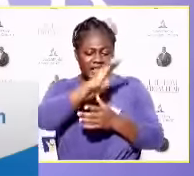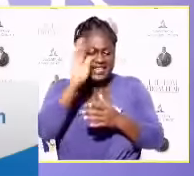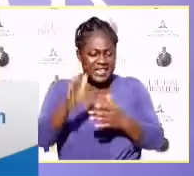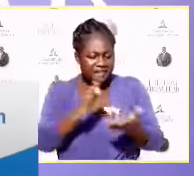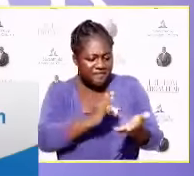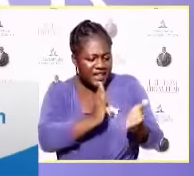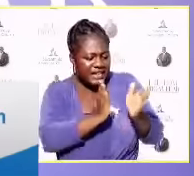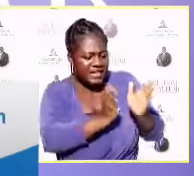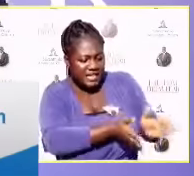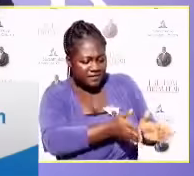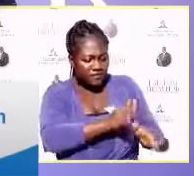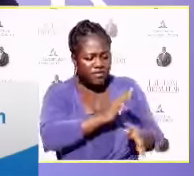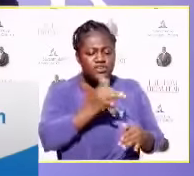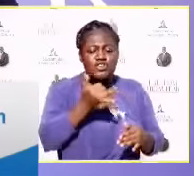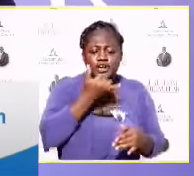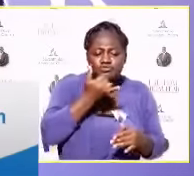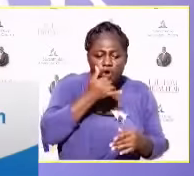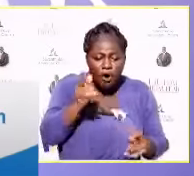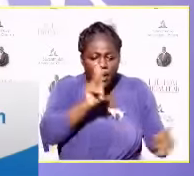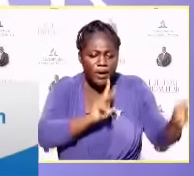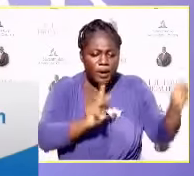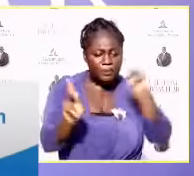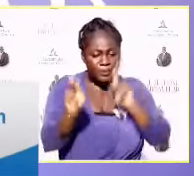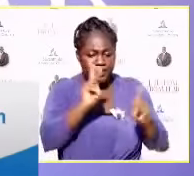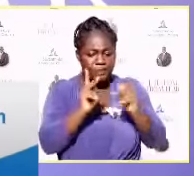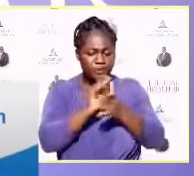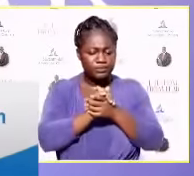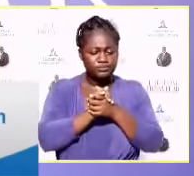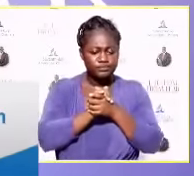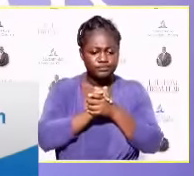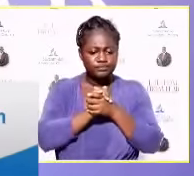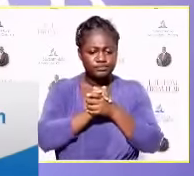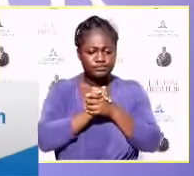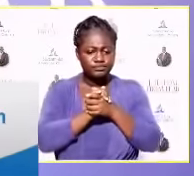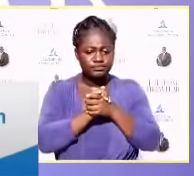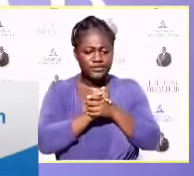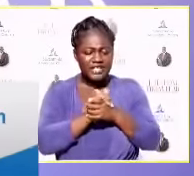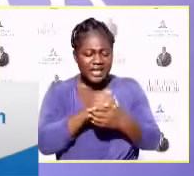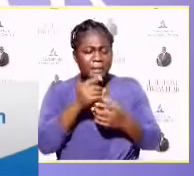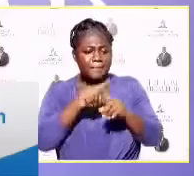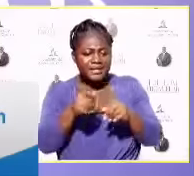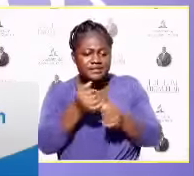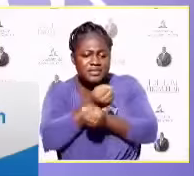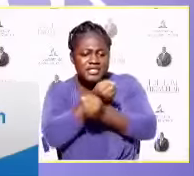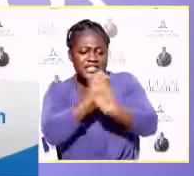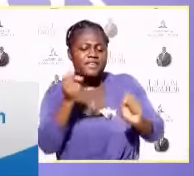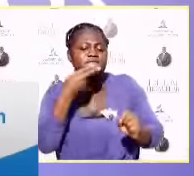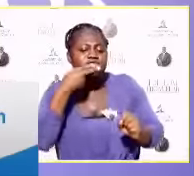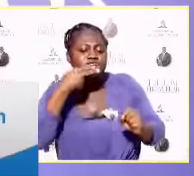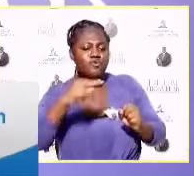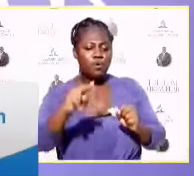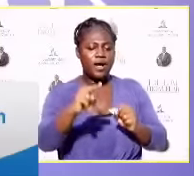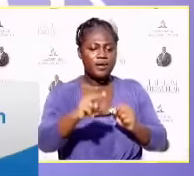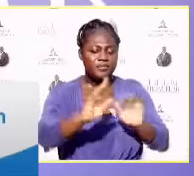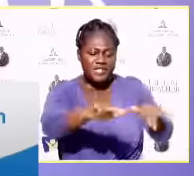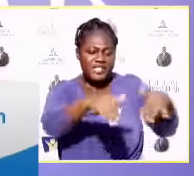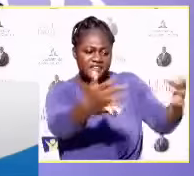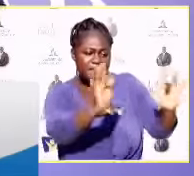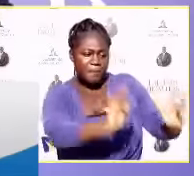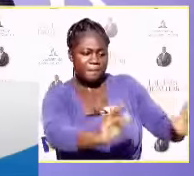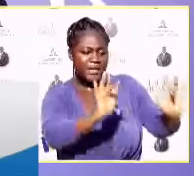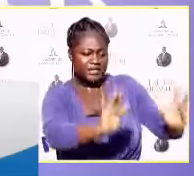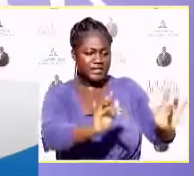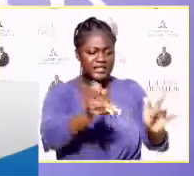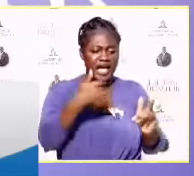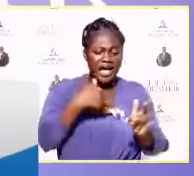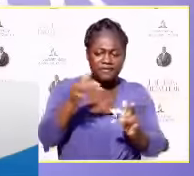world, and a faith, yes, that I also yammy one fancy, but save Noah. The eighth person,